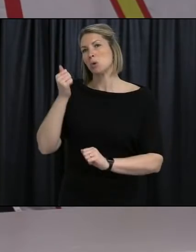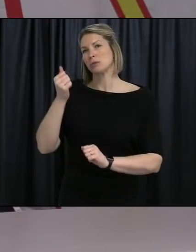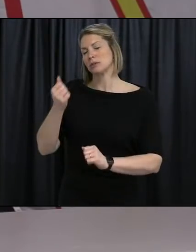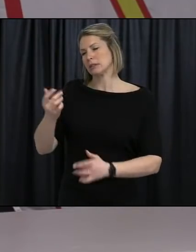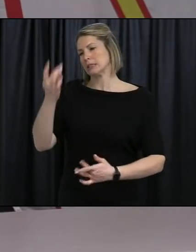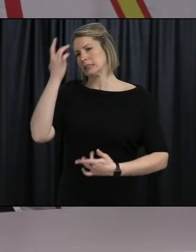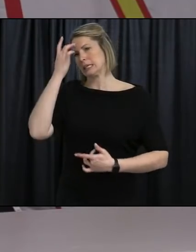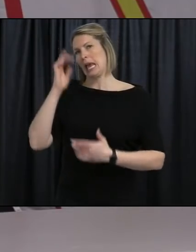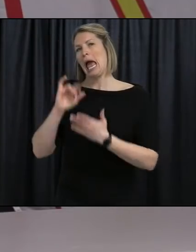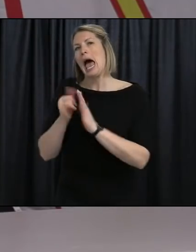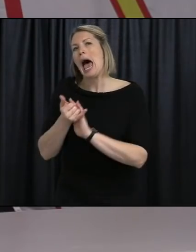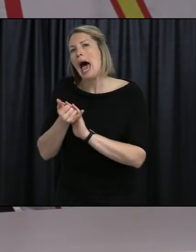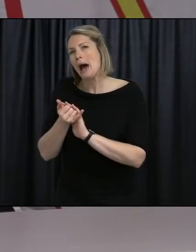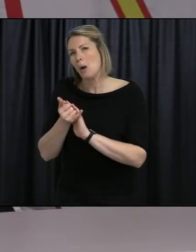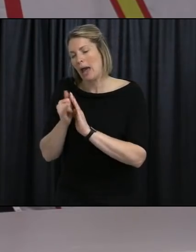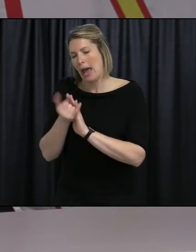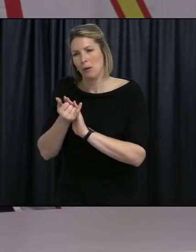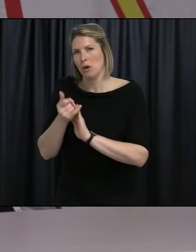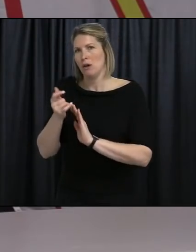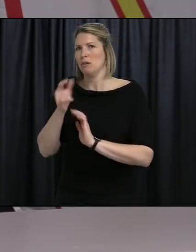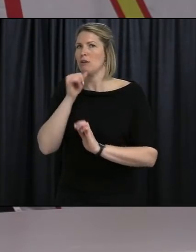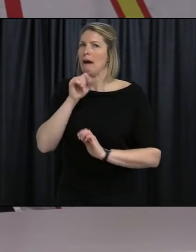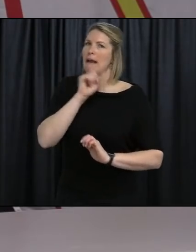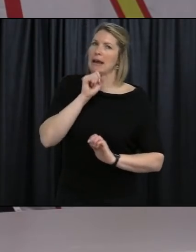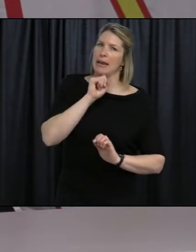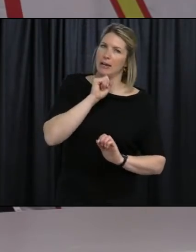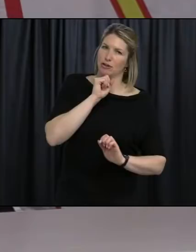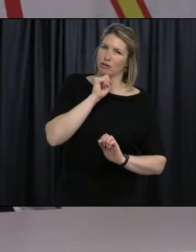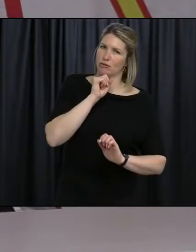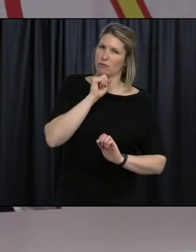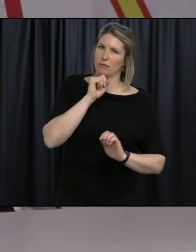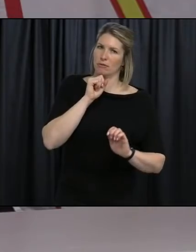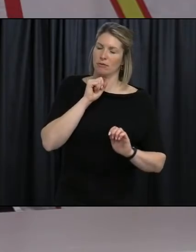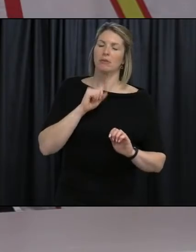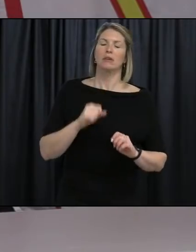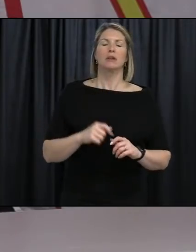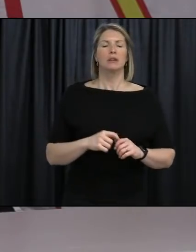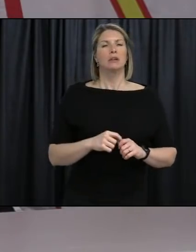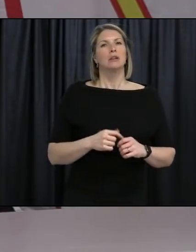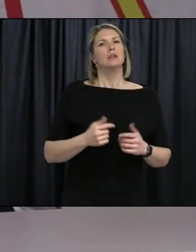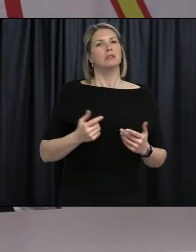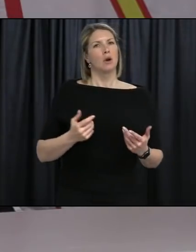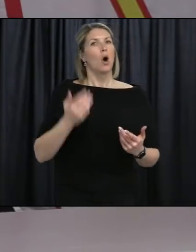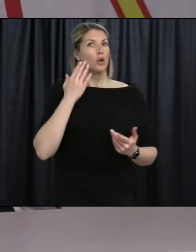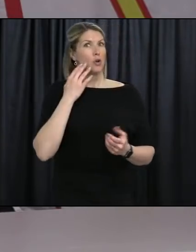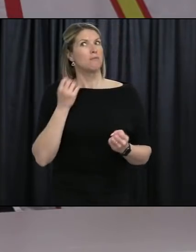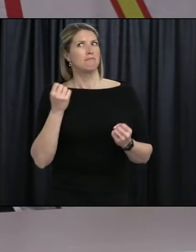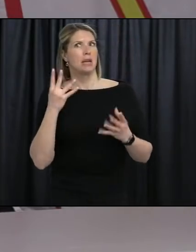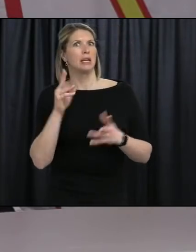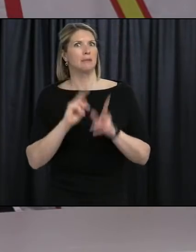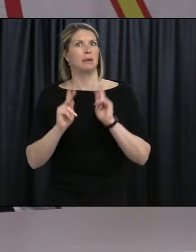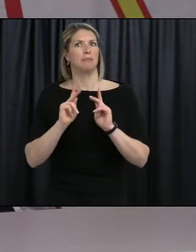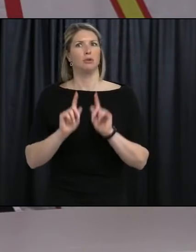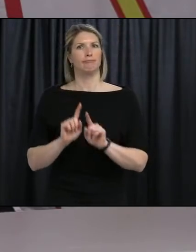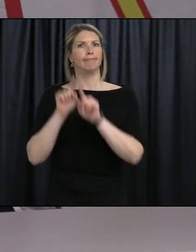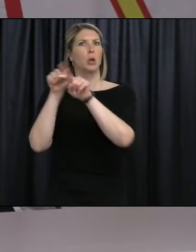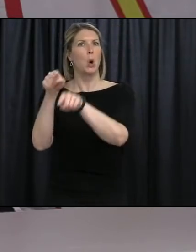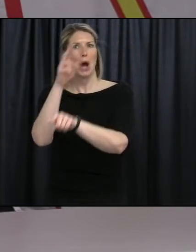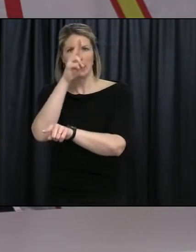with the variant, and therefore you would expect to see more of them in hospital. We do know that this variant can make people sicker